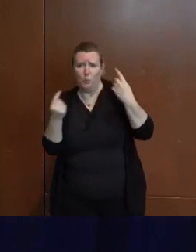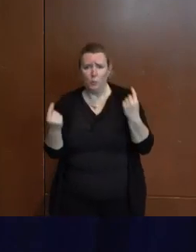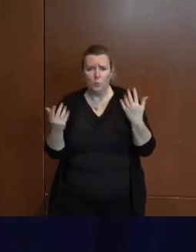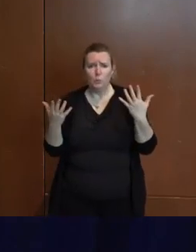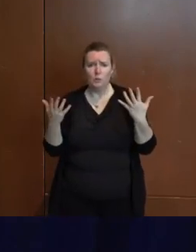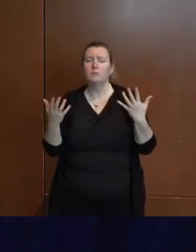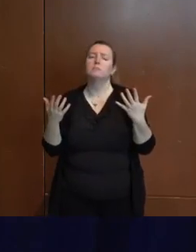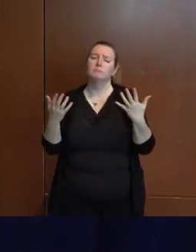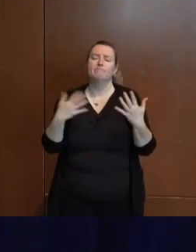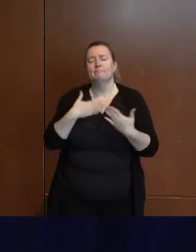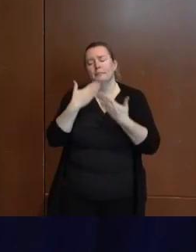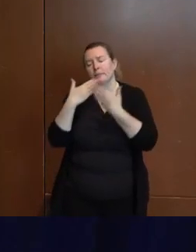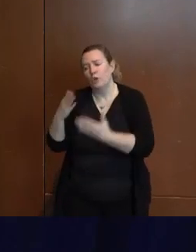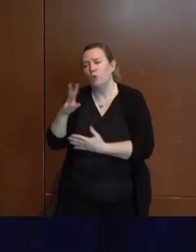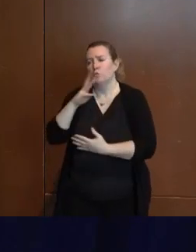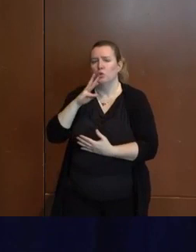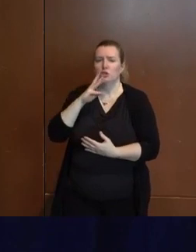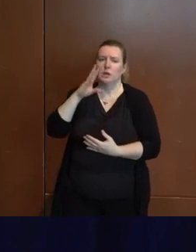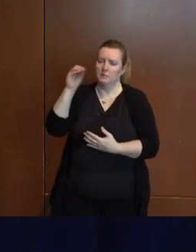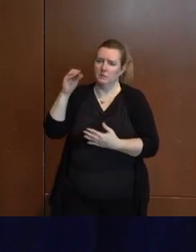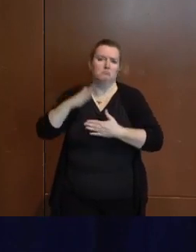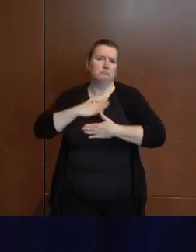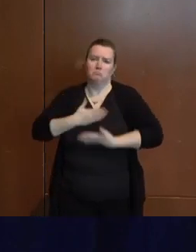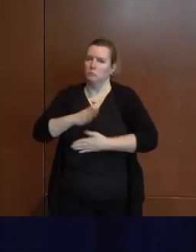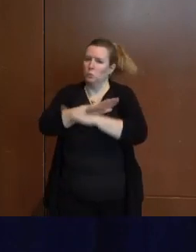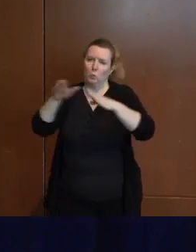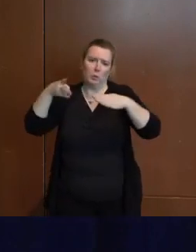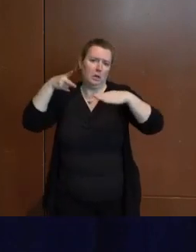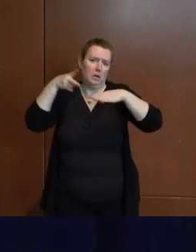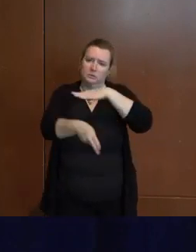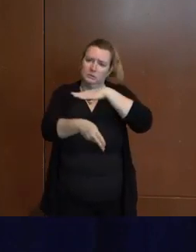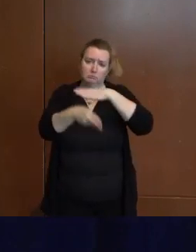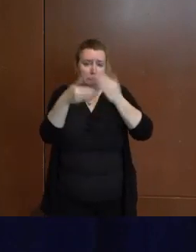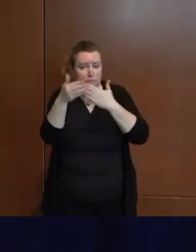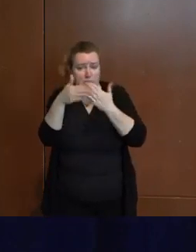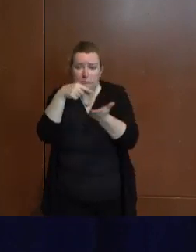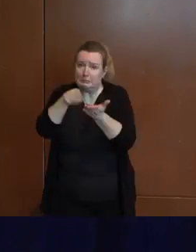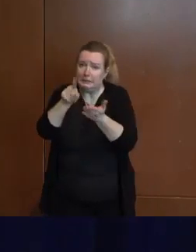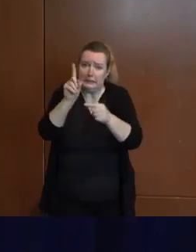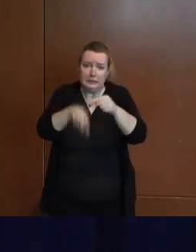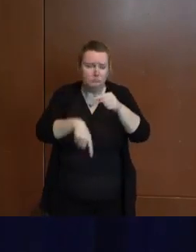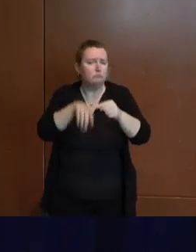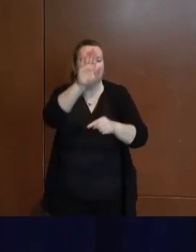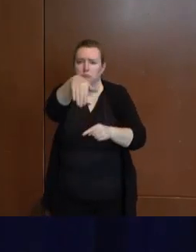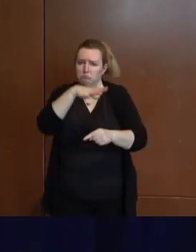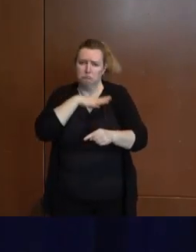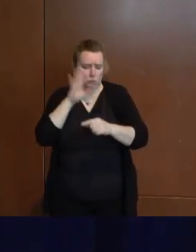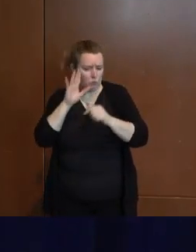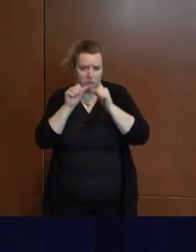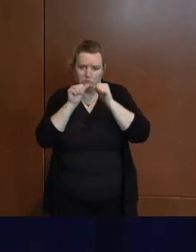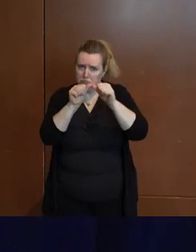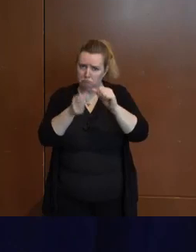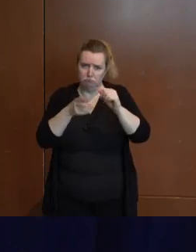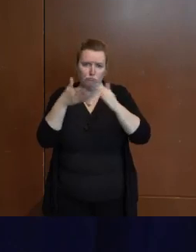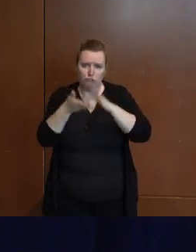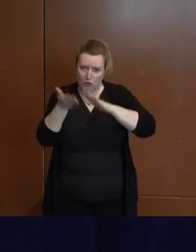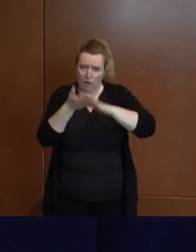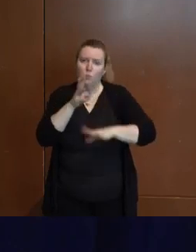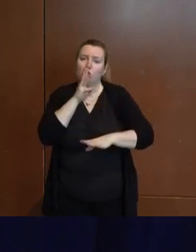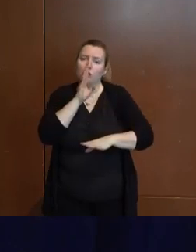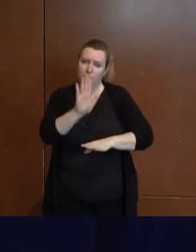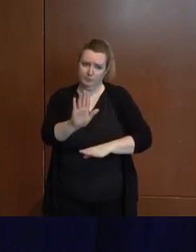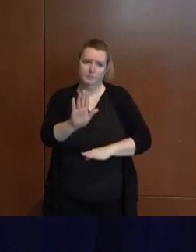water utilities for their willingness to step up to the plate and do their part to help New Jersey residents protect their health